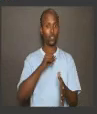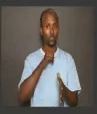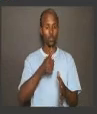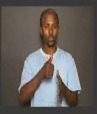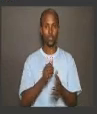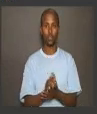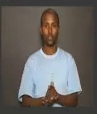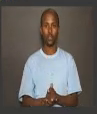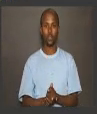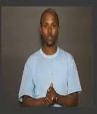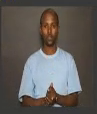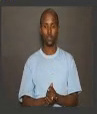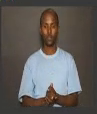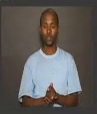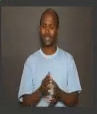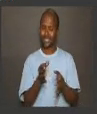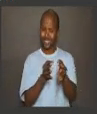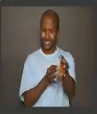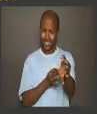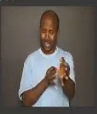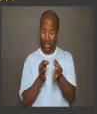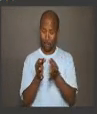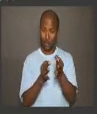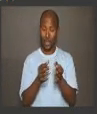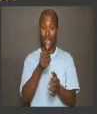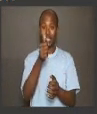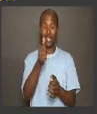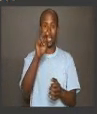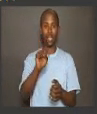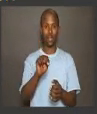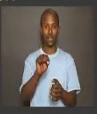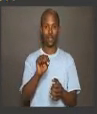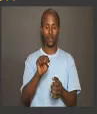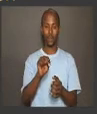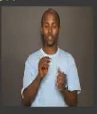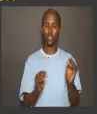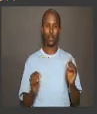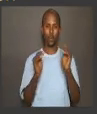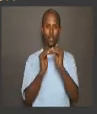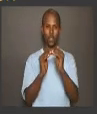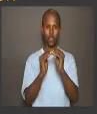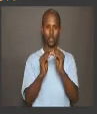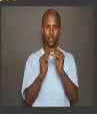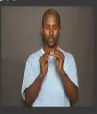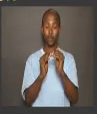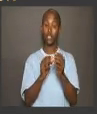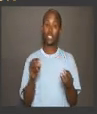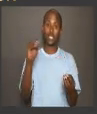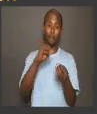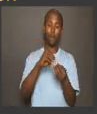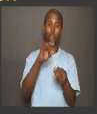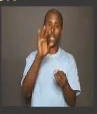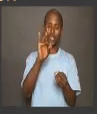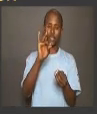it not? It is described as AN equals